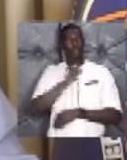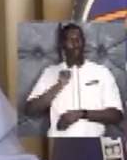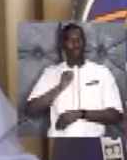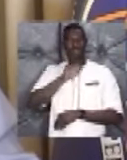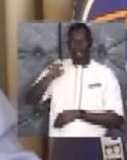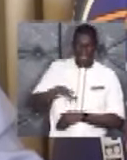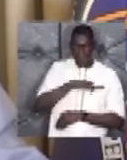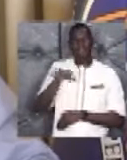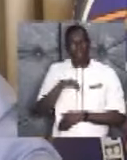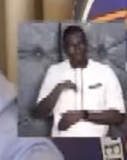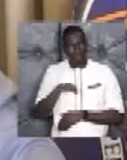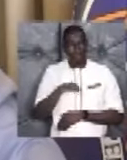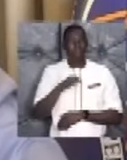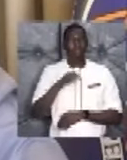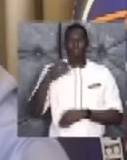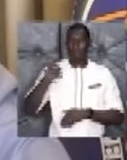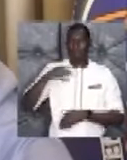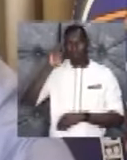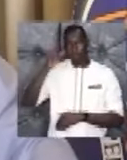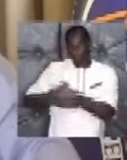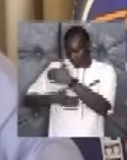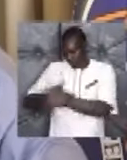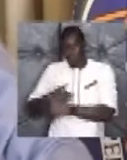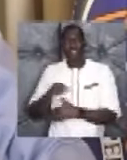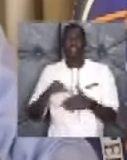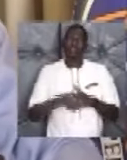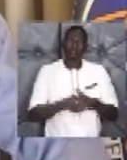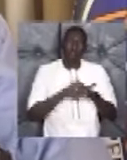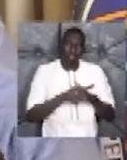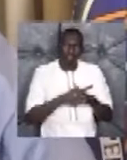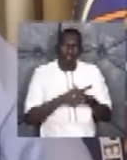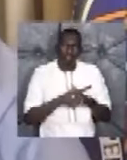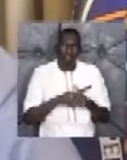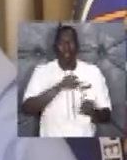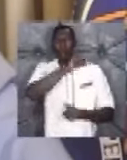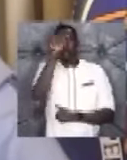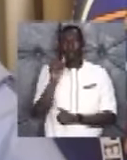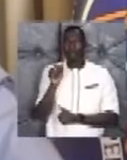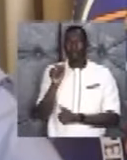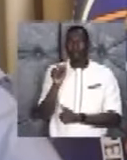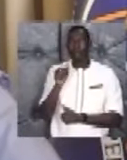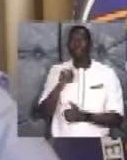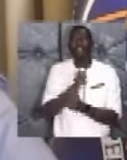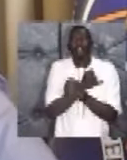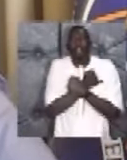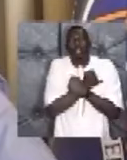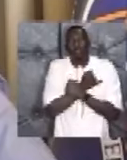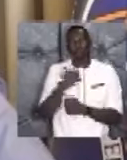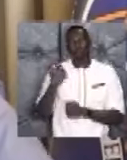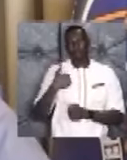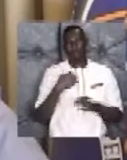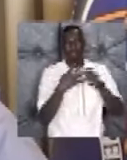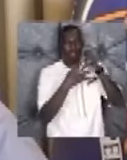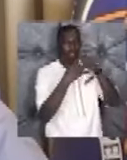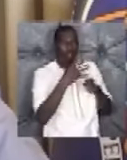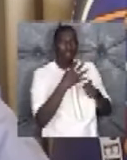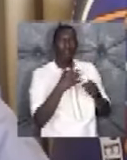our families, neighbors, friends, and loved ones.